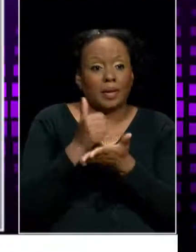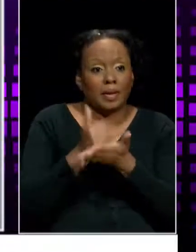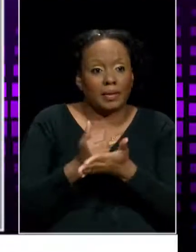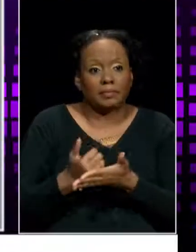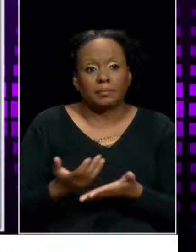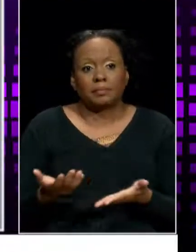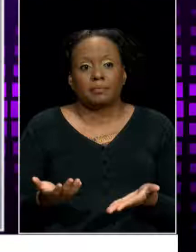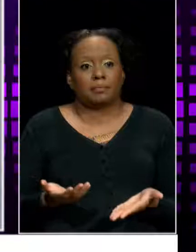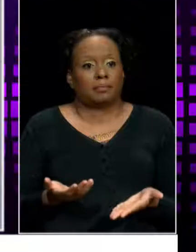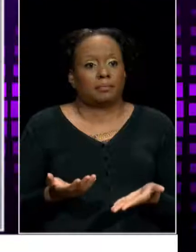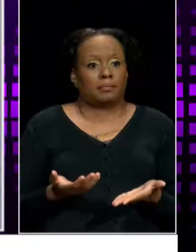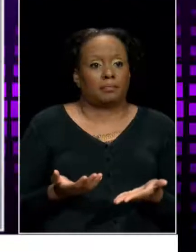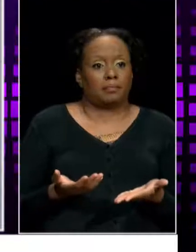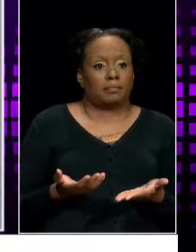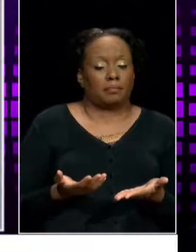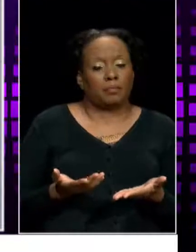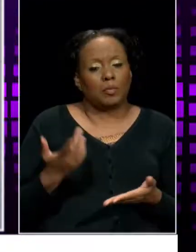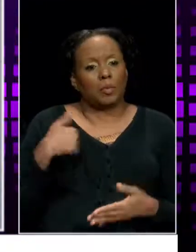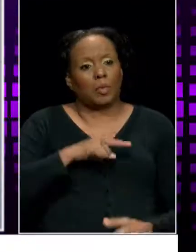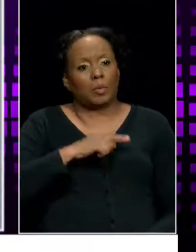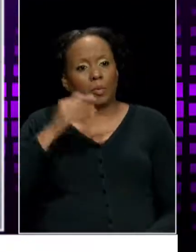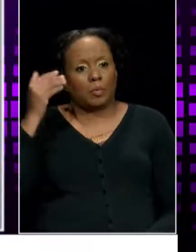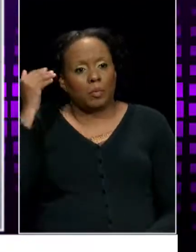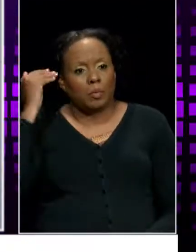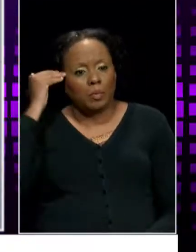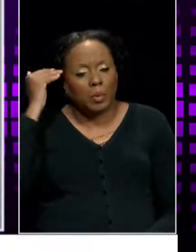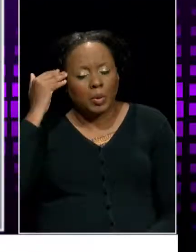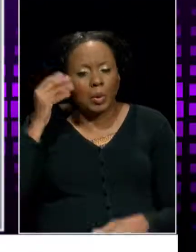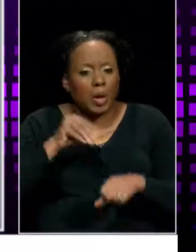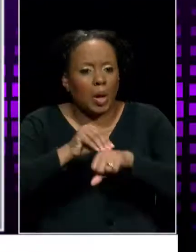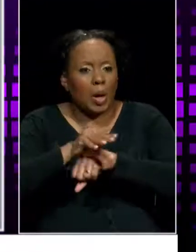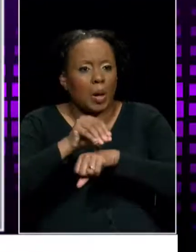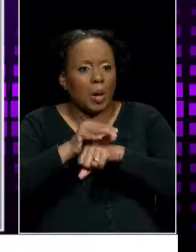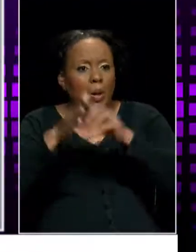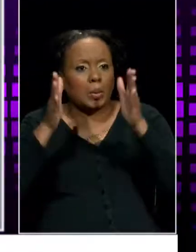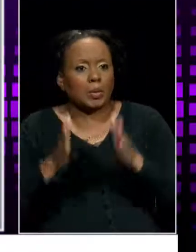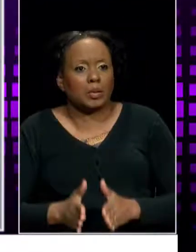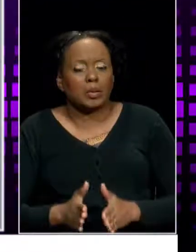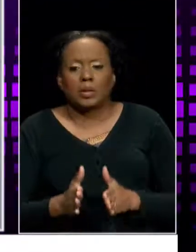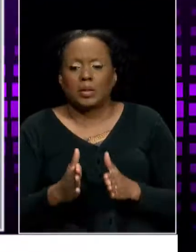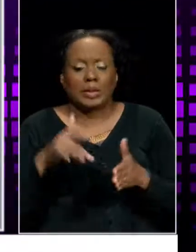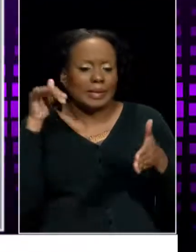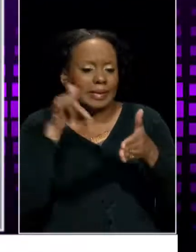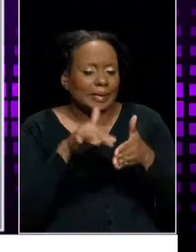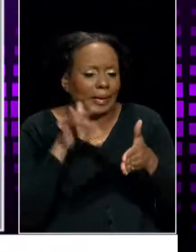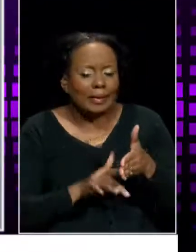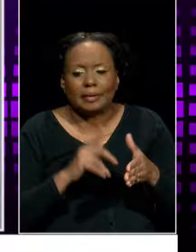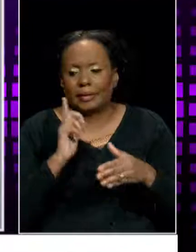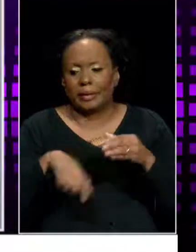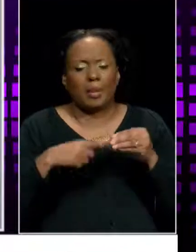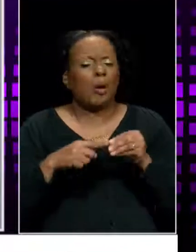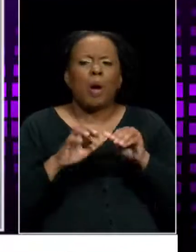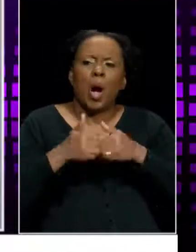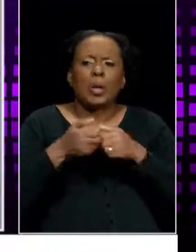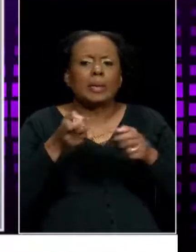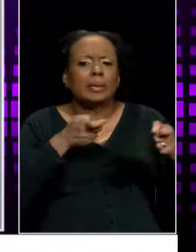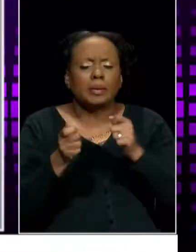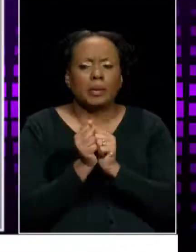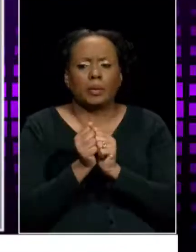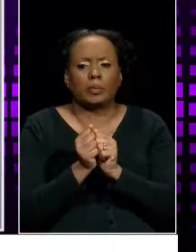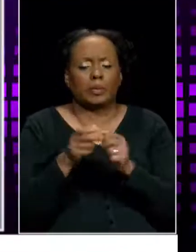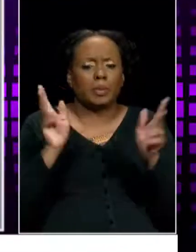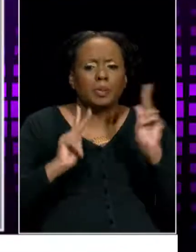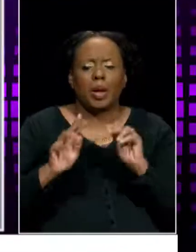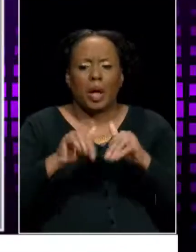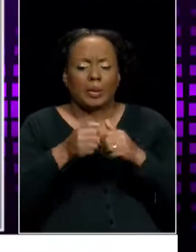study for long periods of time on how to handle these problems. But why are our young people not wanting to reach out to them? Are we actually creating a